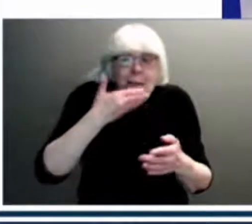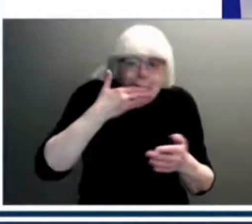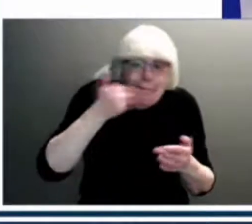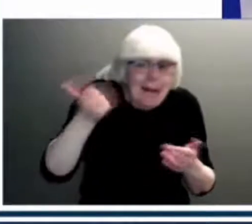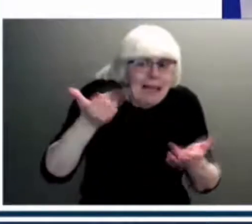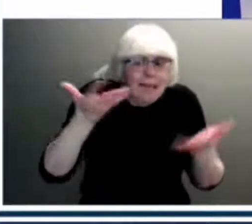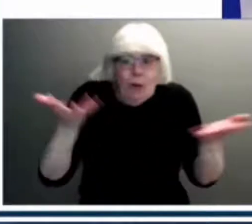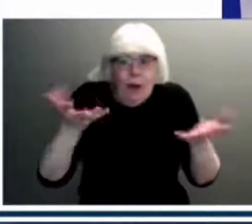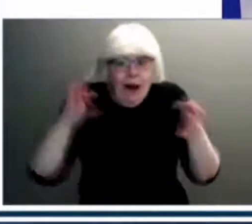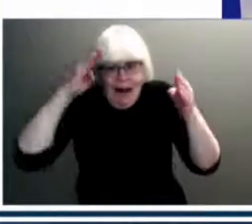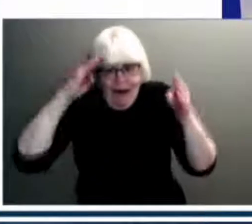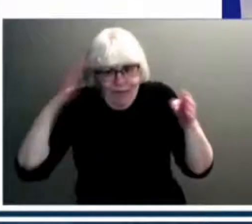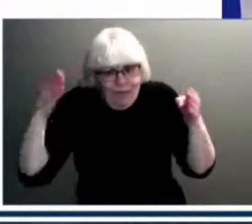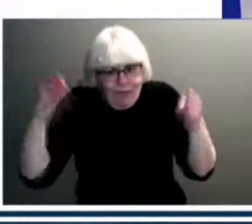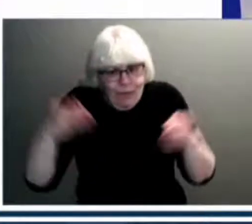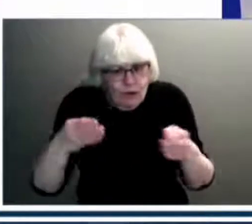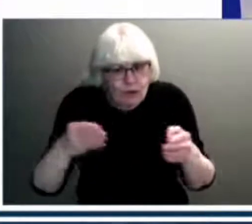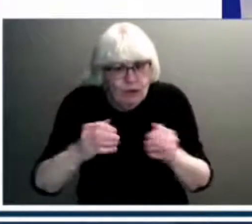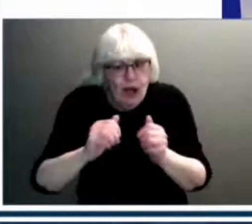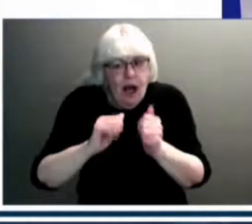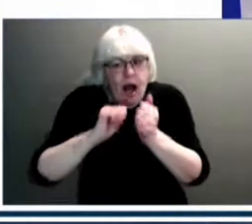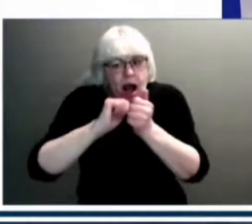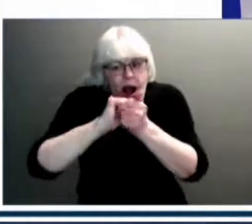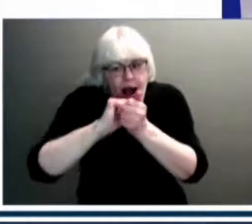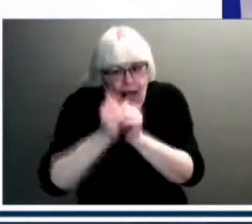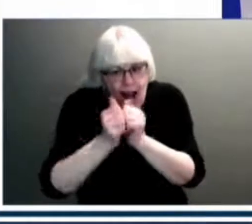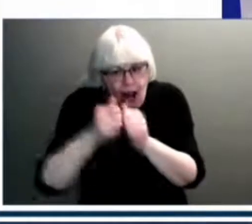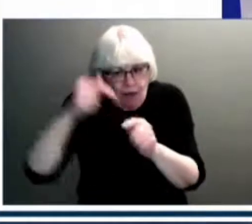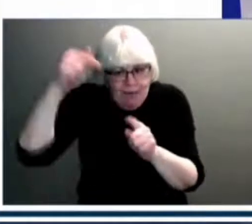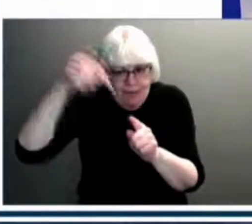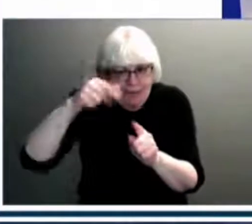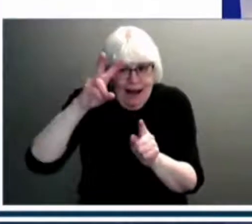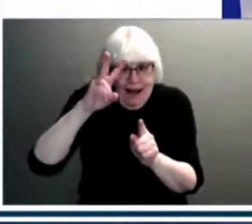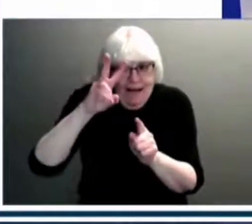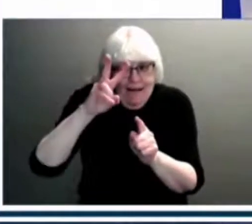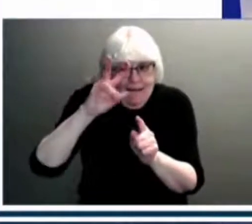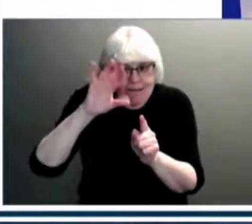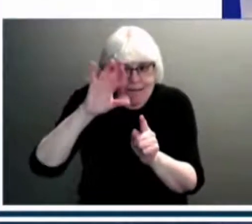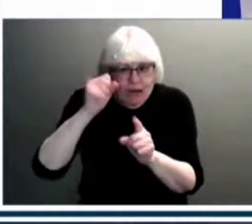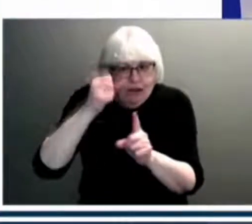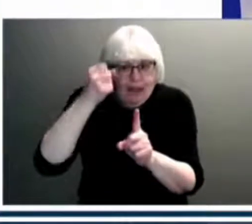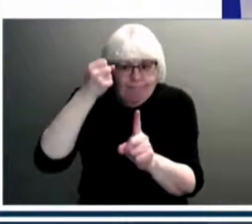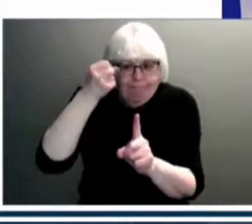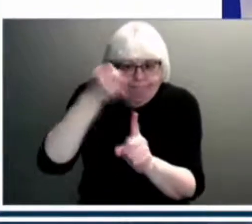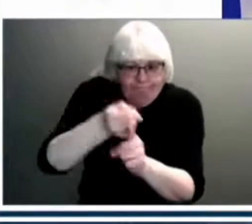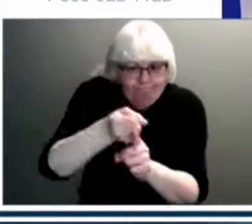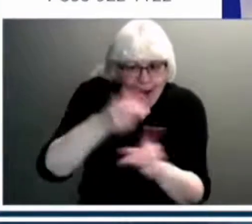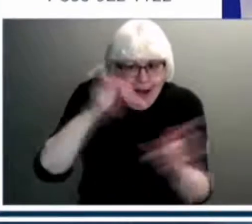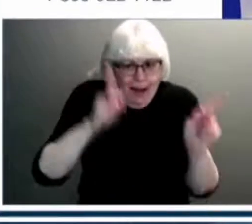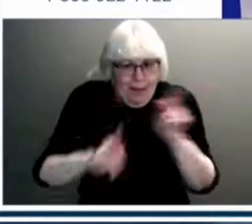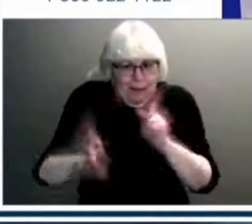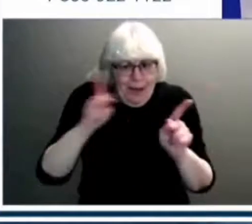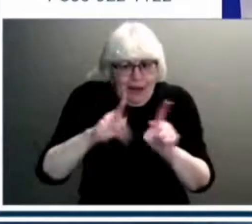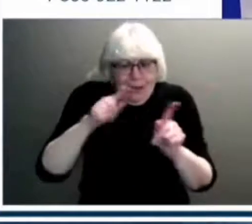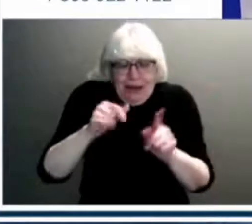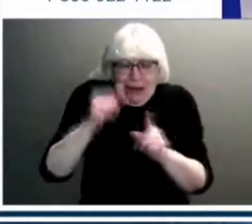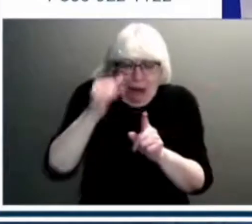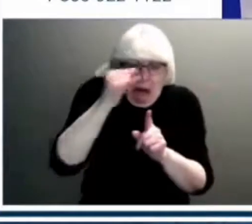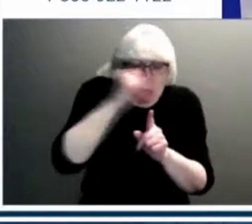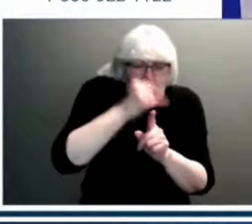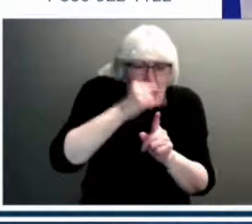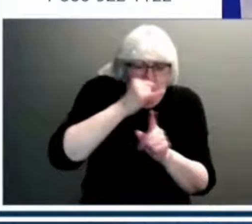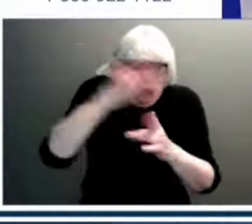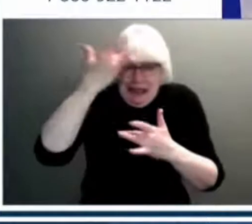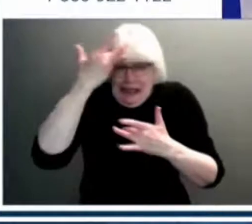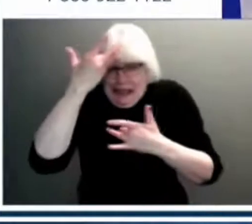virus on the people when they contract it. Will you get so severe that you have to go in the hospital? That's where we focus. There are more people in the